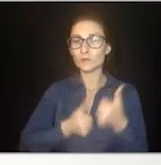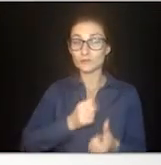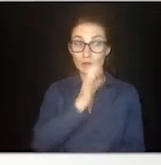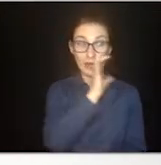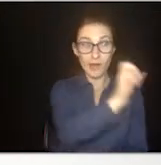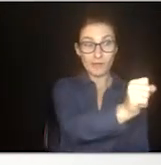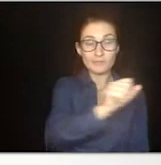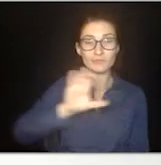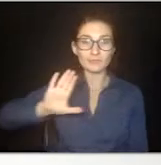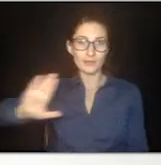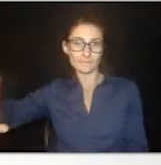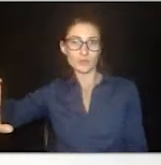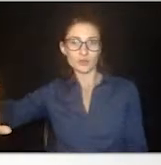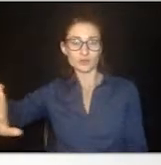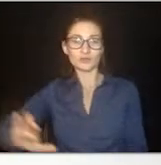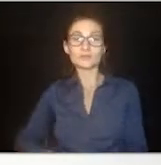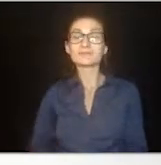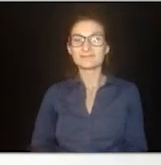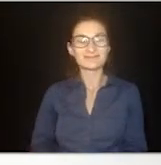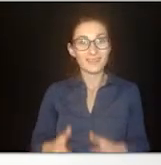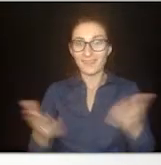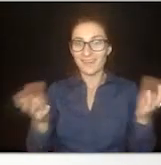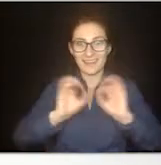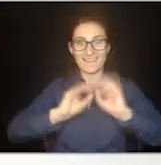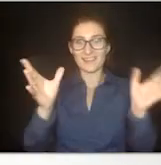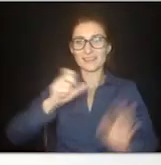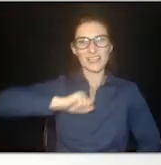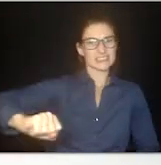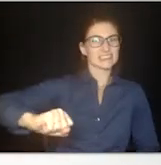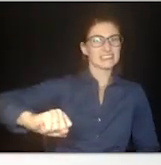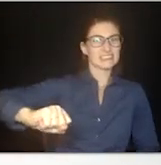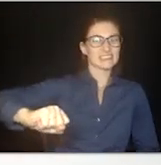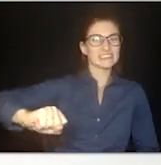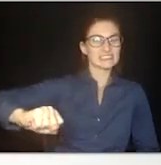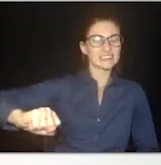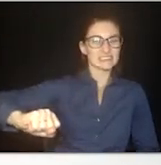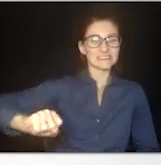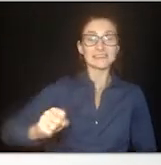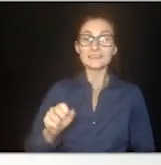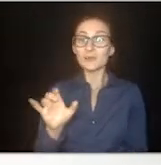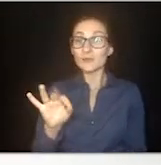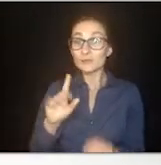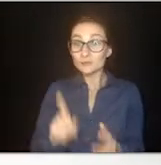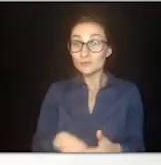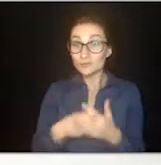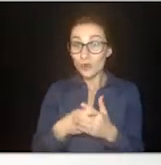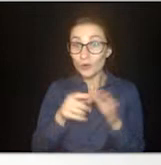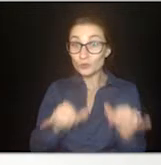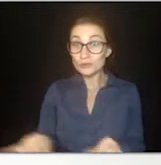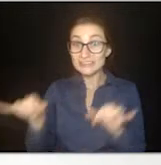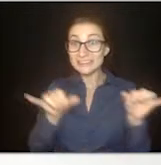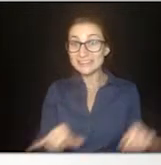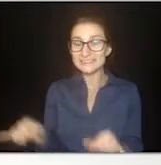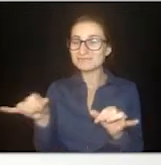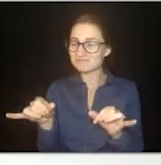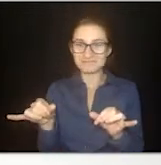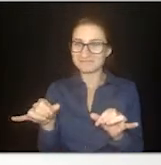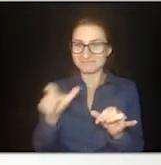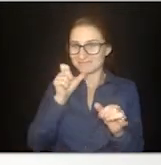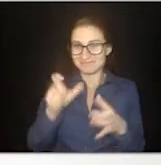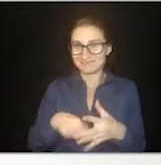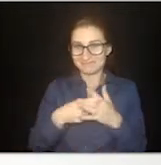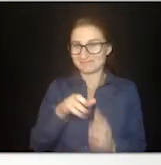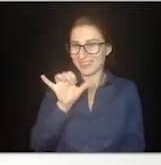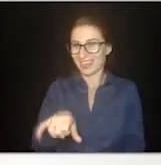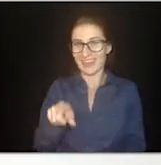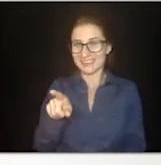Appetite or aversion? Big time aversion. So if you were going to start a routine or something, you wouldn't want to start